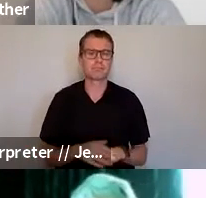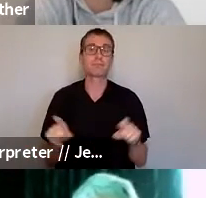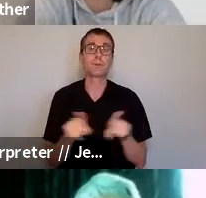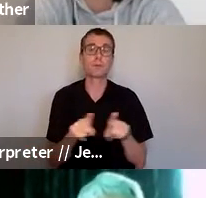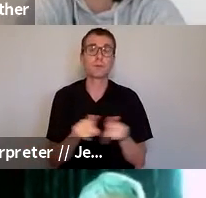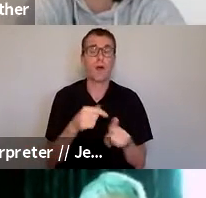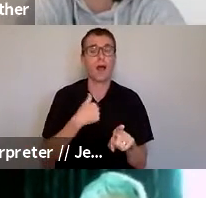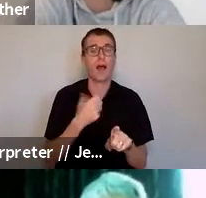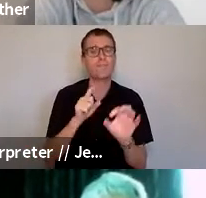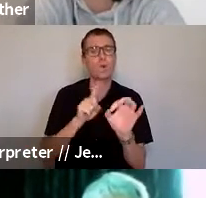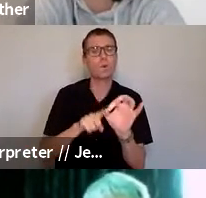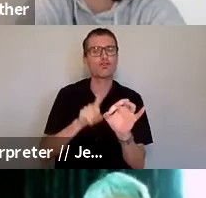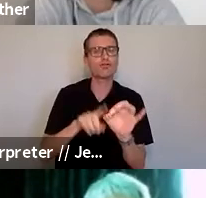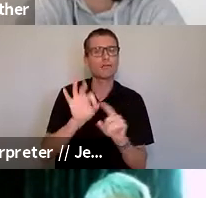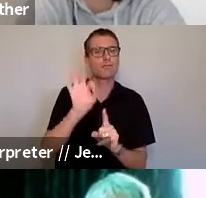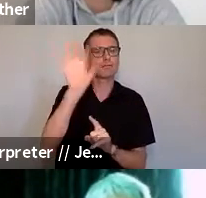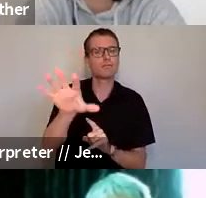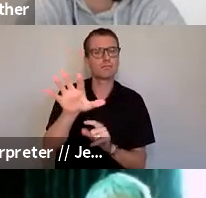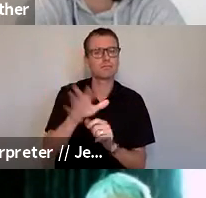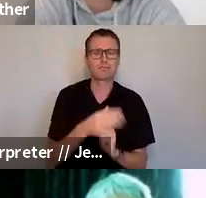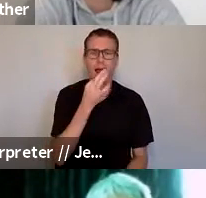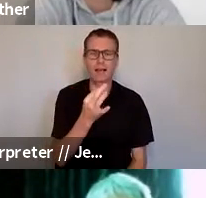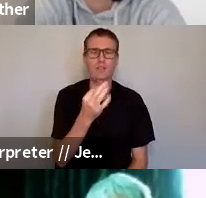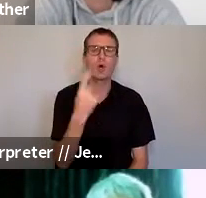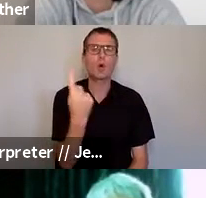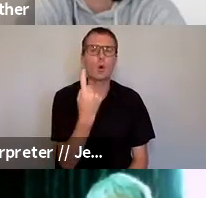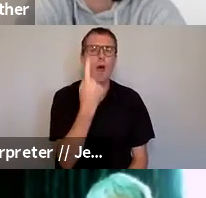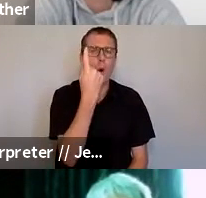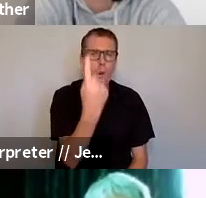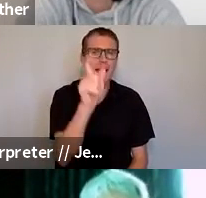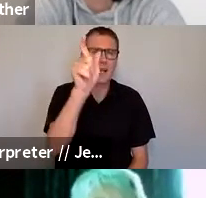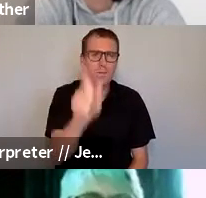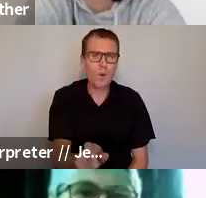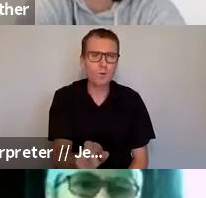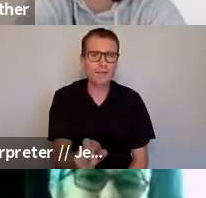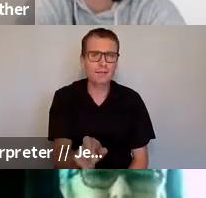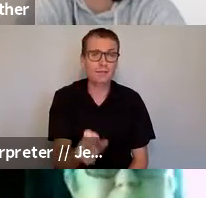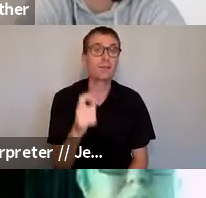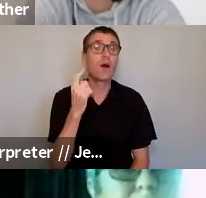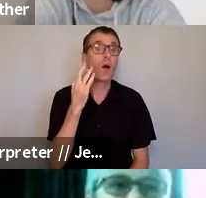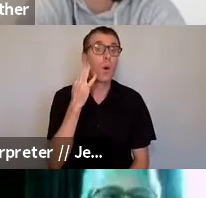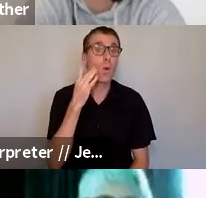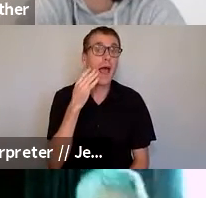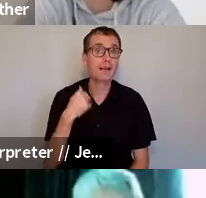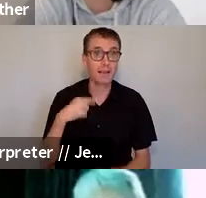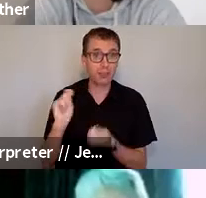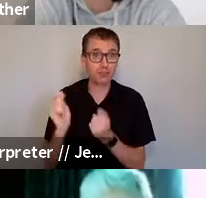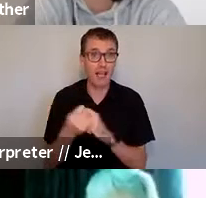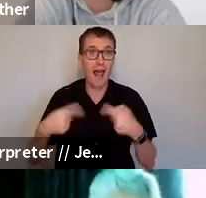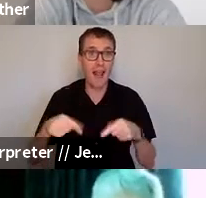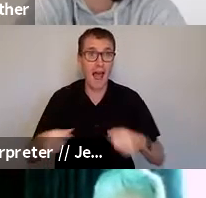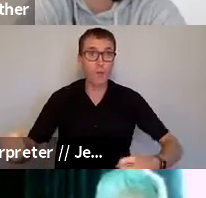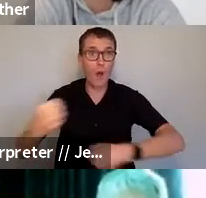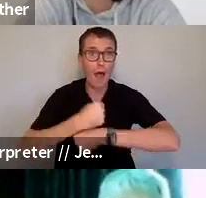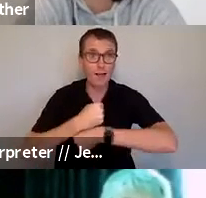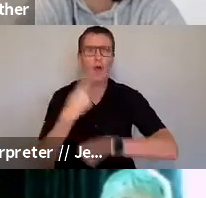can, who is a person they are looking forward to giving a hug to when we can hug people again.